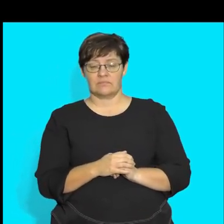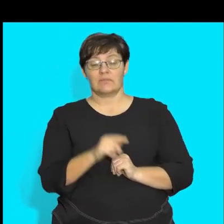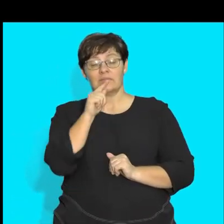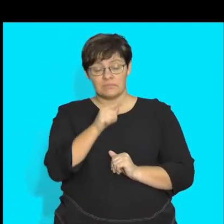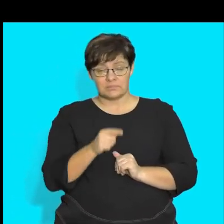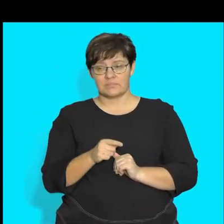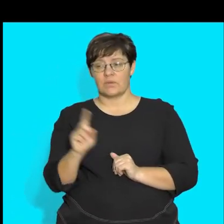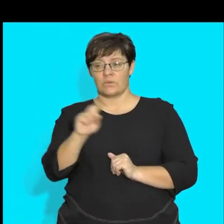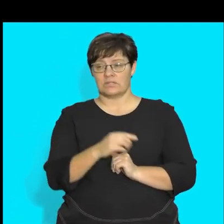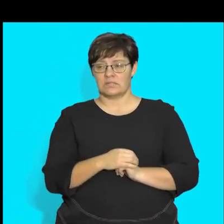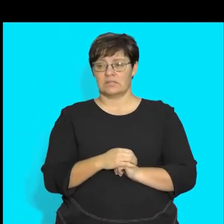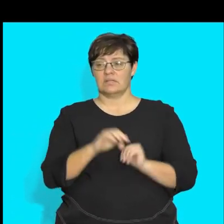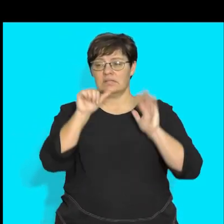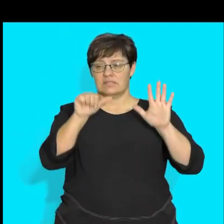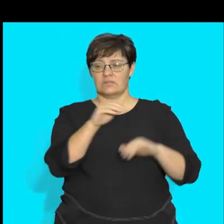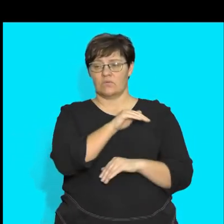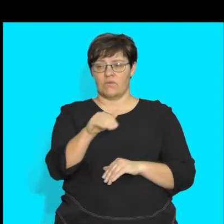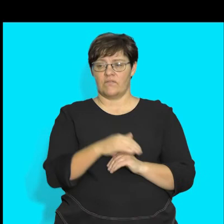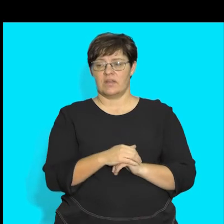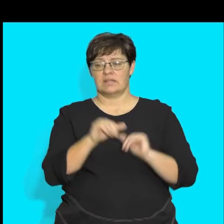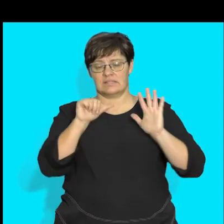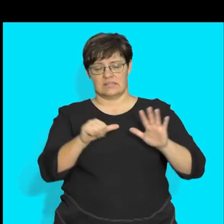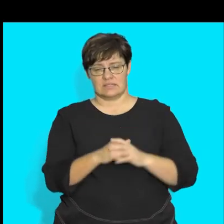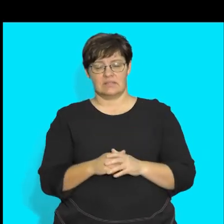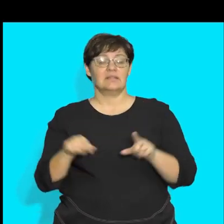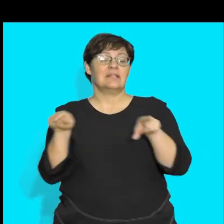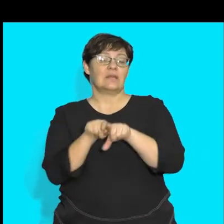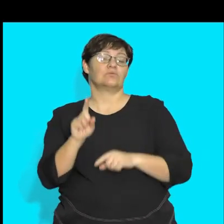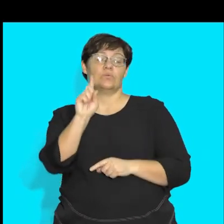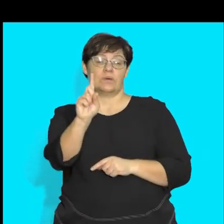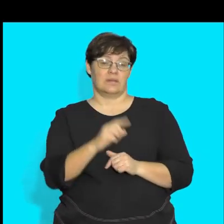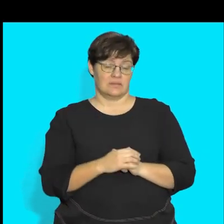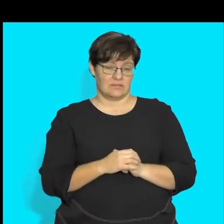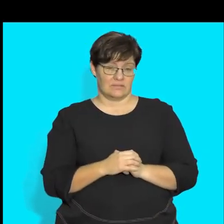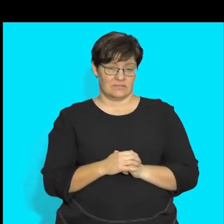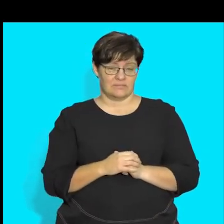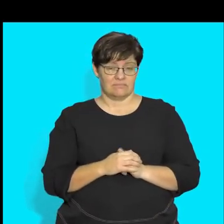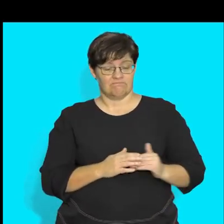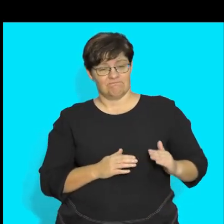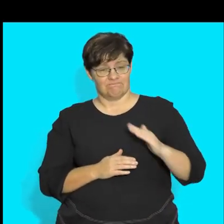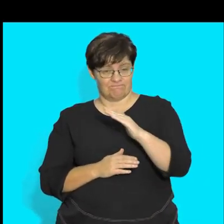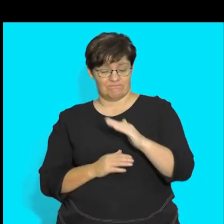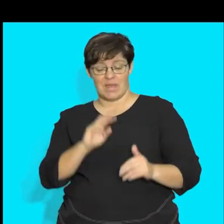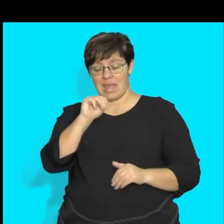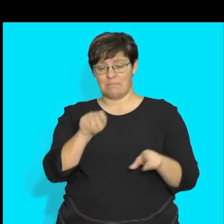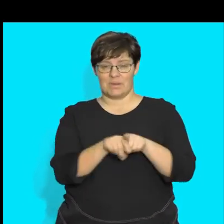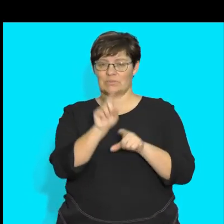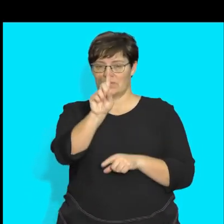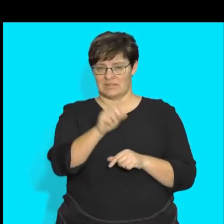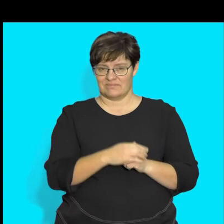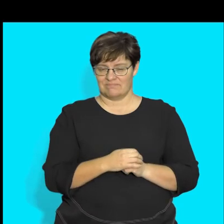This ends up being 6 over 6, which is equal to a gradient of